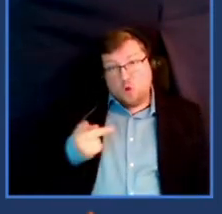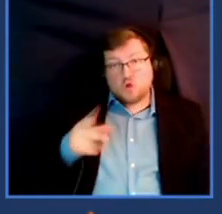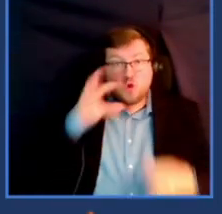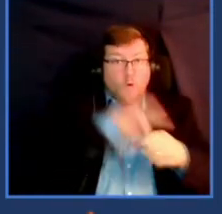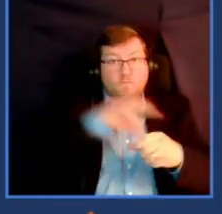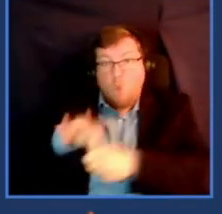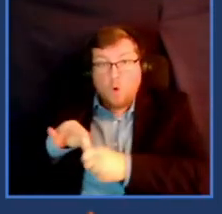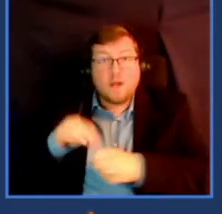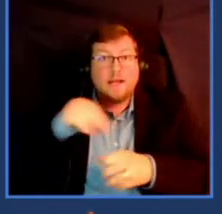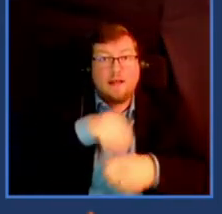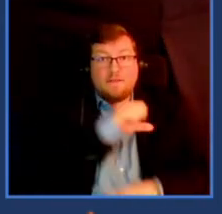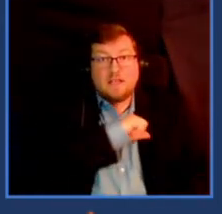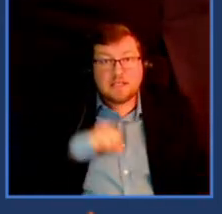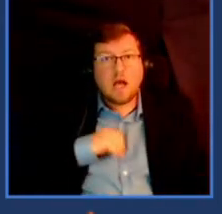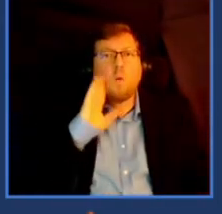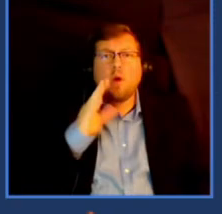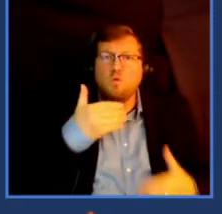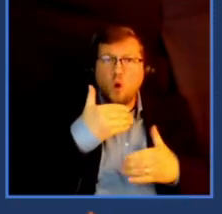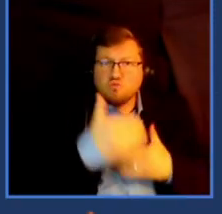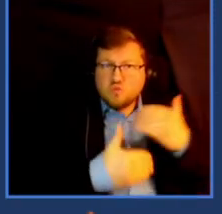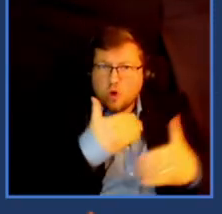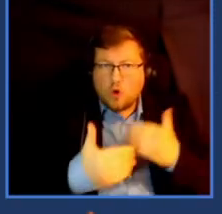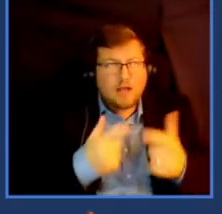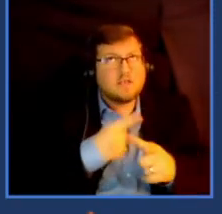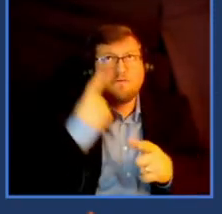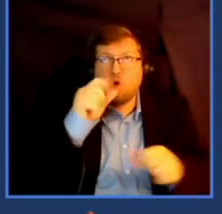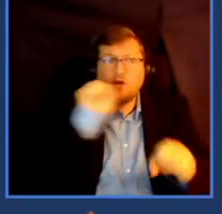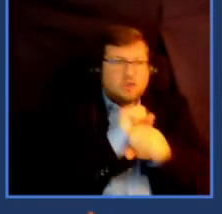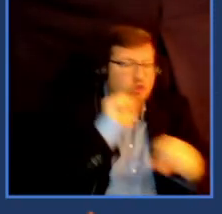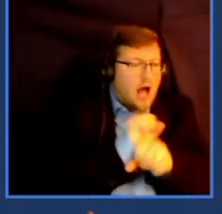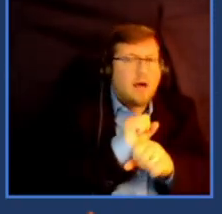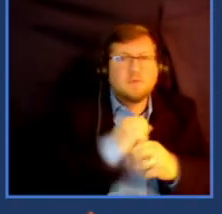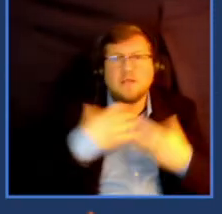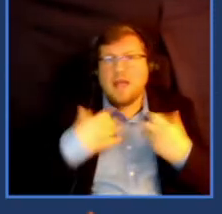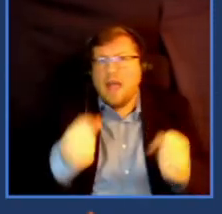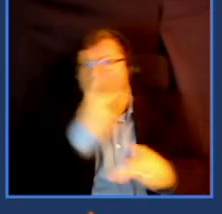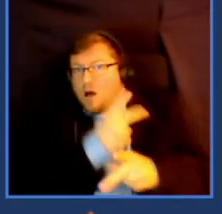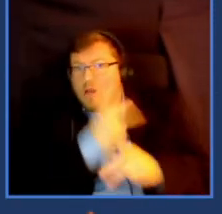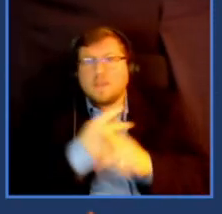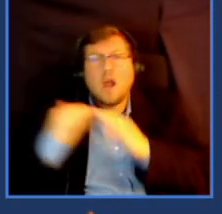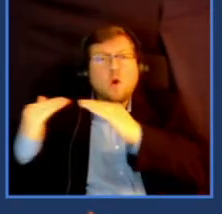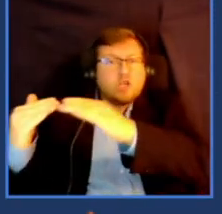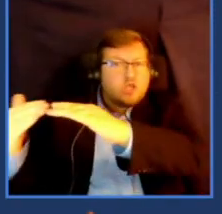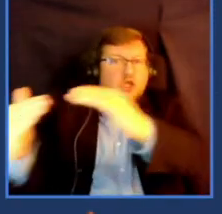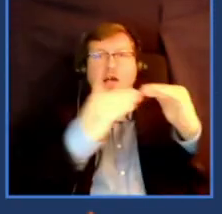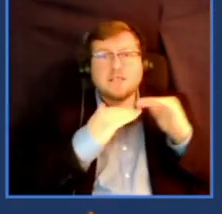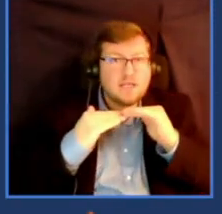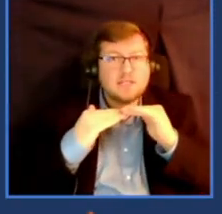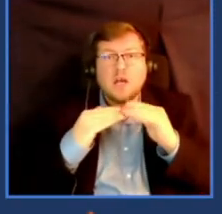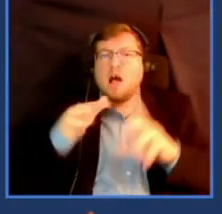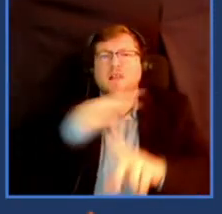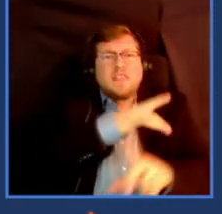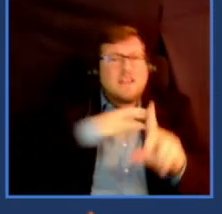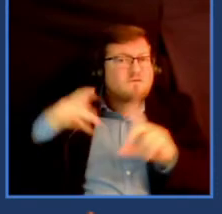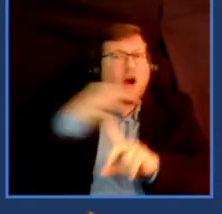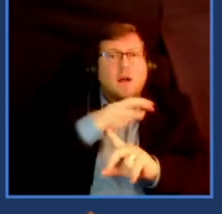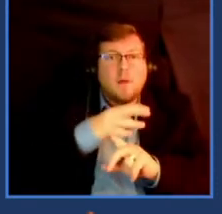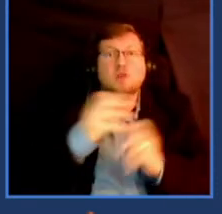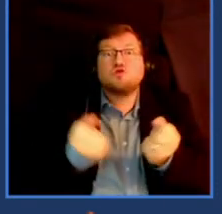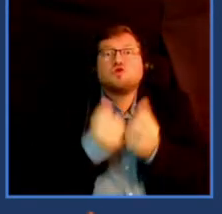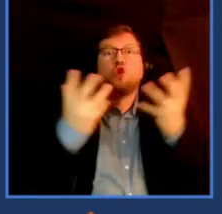need to make on jobs, on health care, on justice, on the environment, and so many important